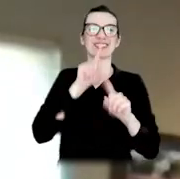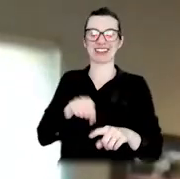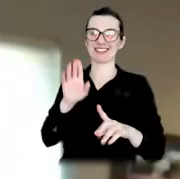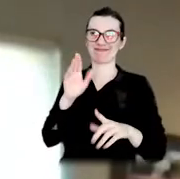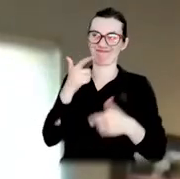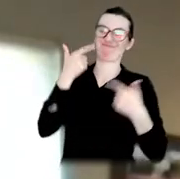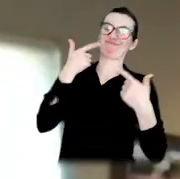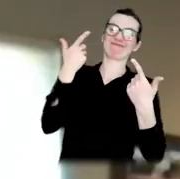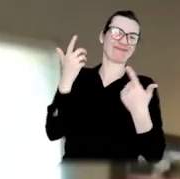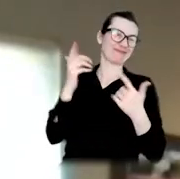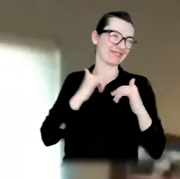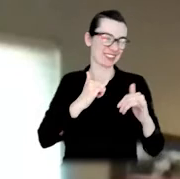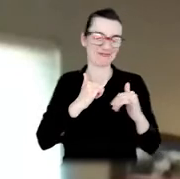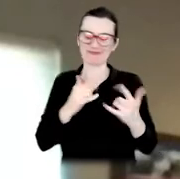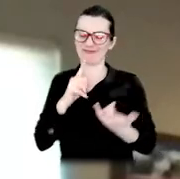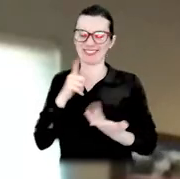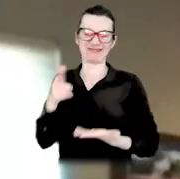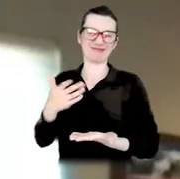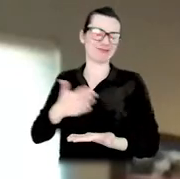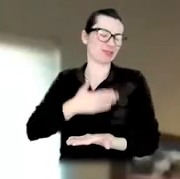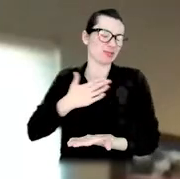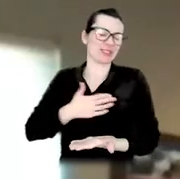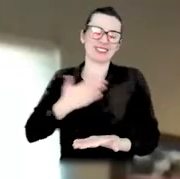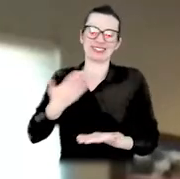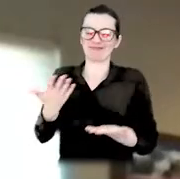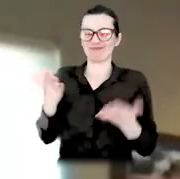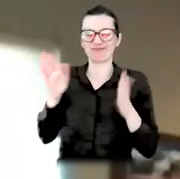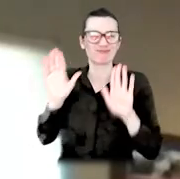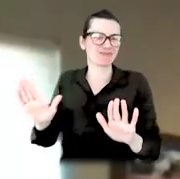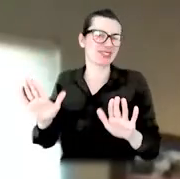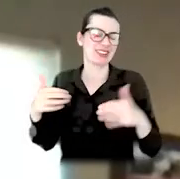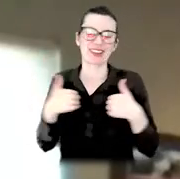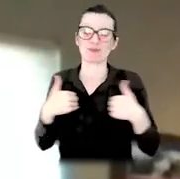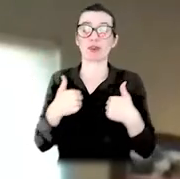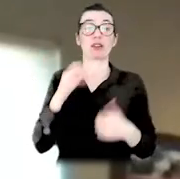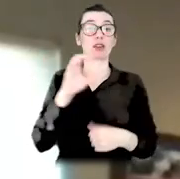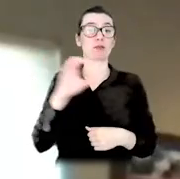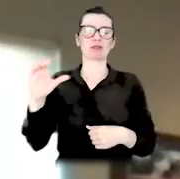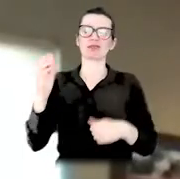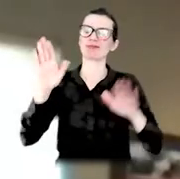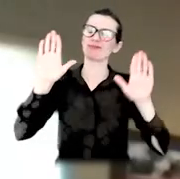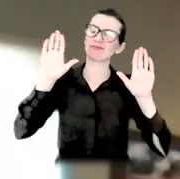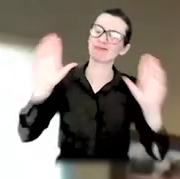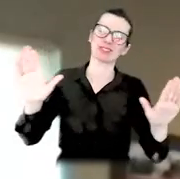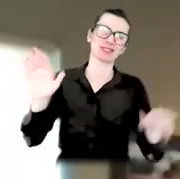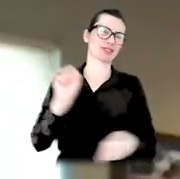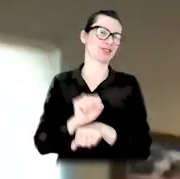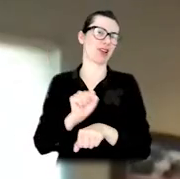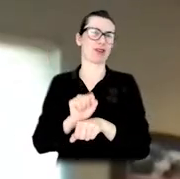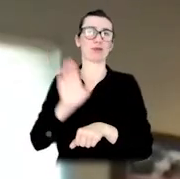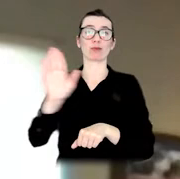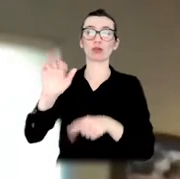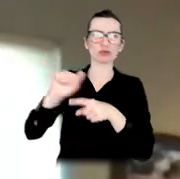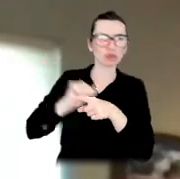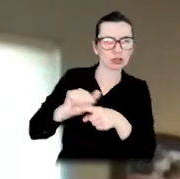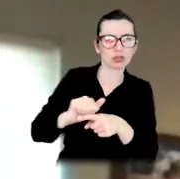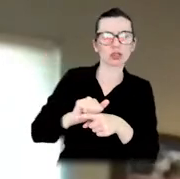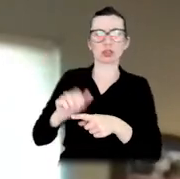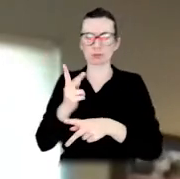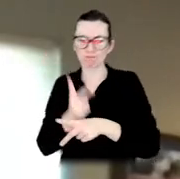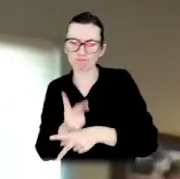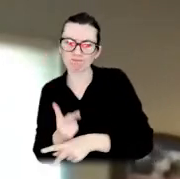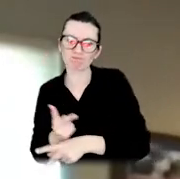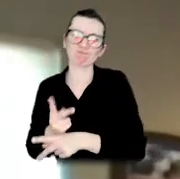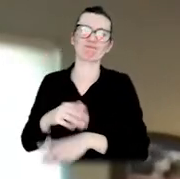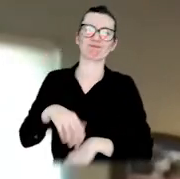joy. She's a great animal. And Canine Companion does an amazing job with the training and raising very well,